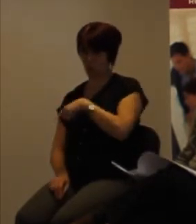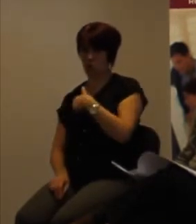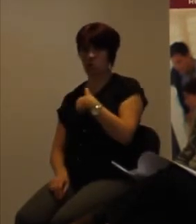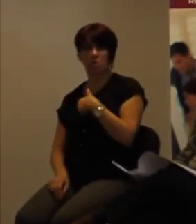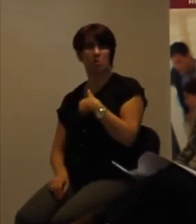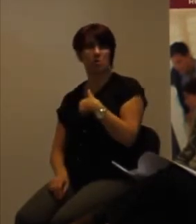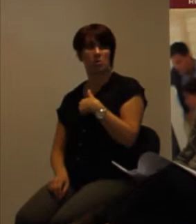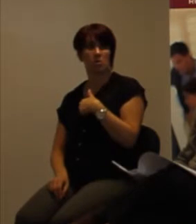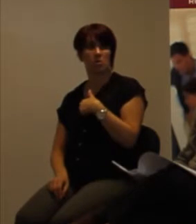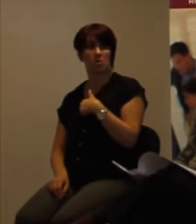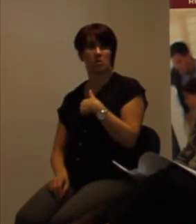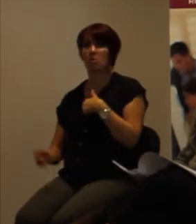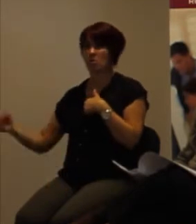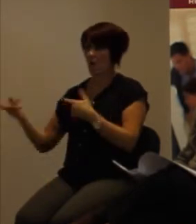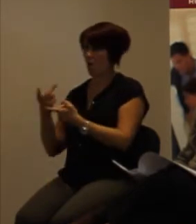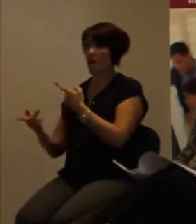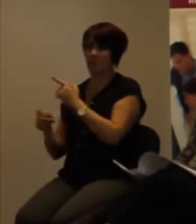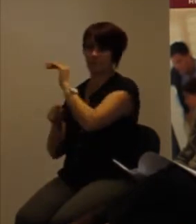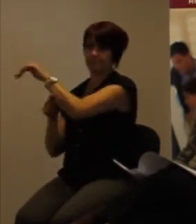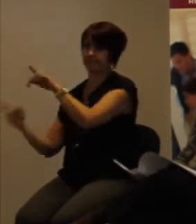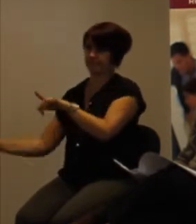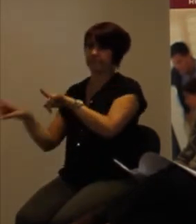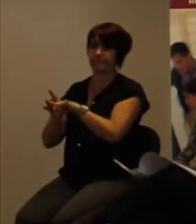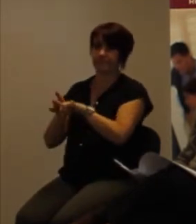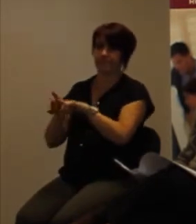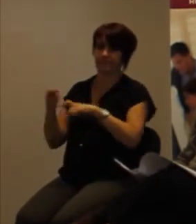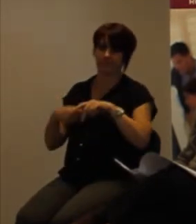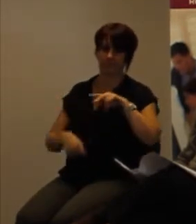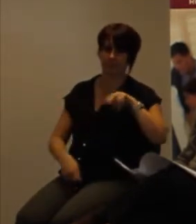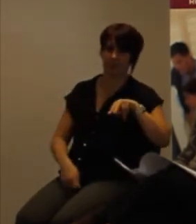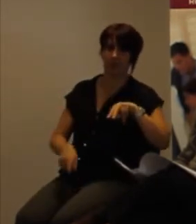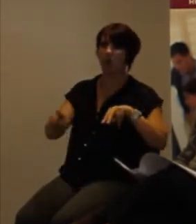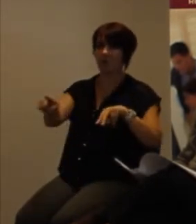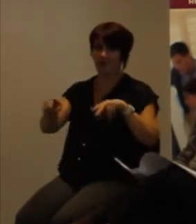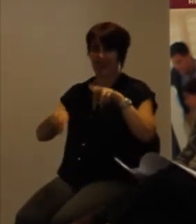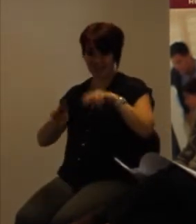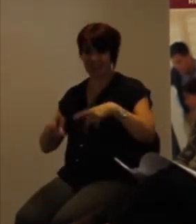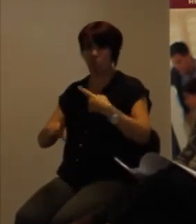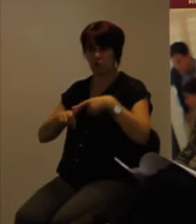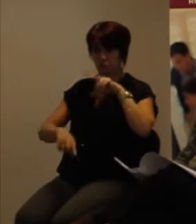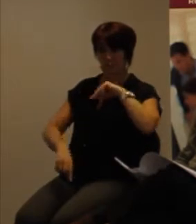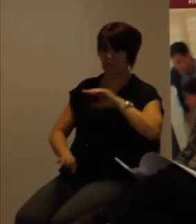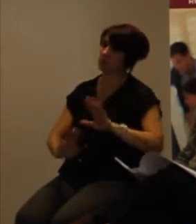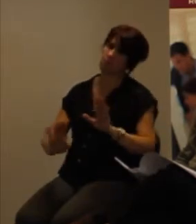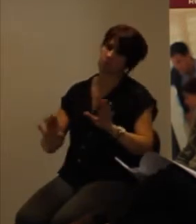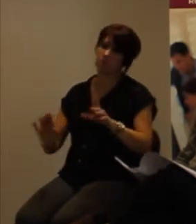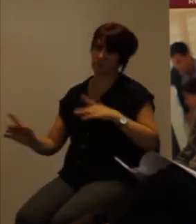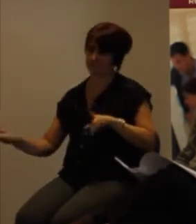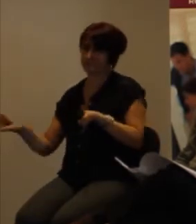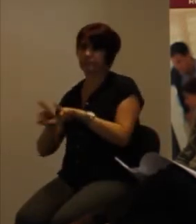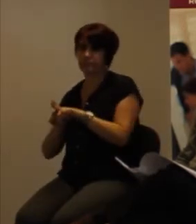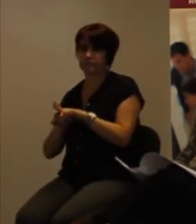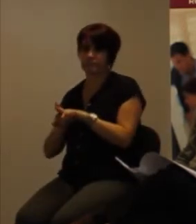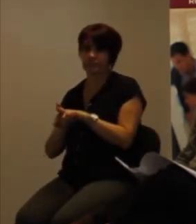then we want you to bring somebody else in to be the reader, not for you to be the reader. I suppose that's the key point. We haven't got to